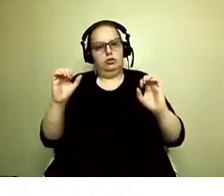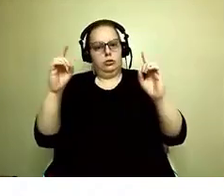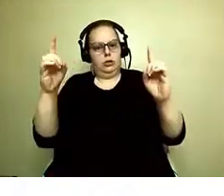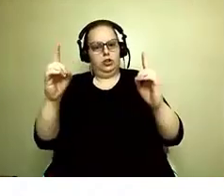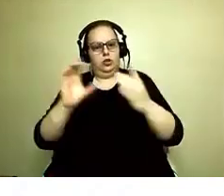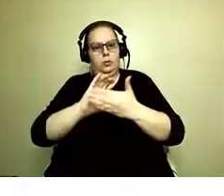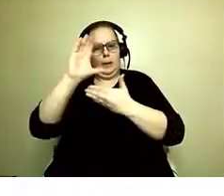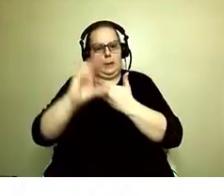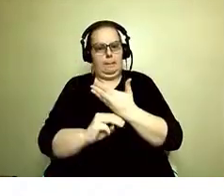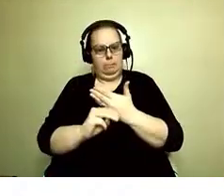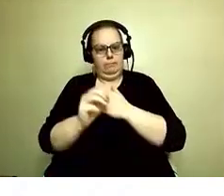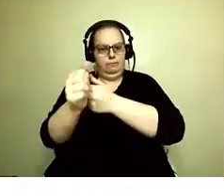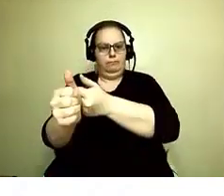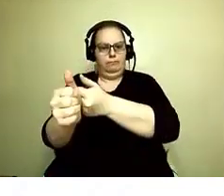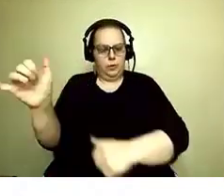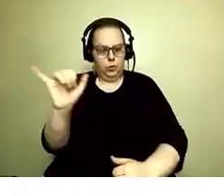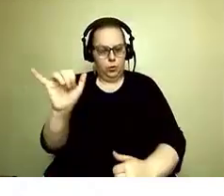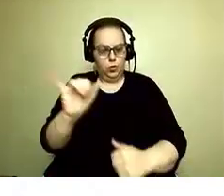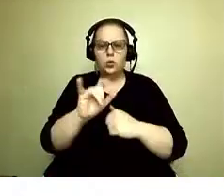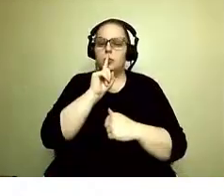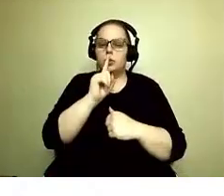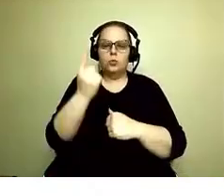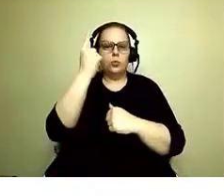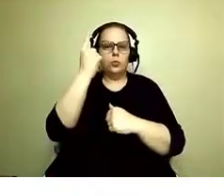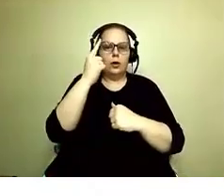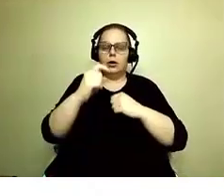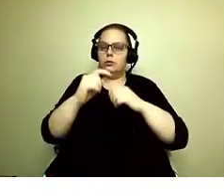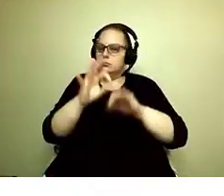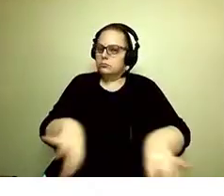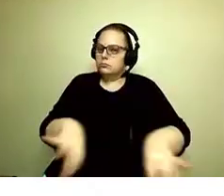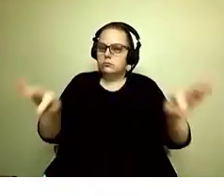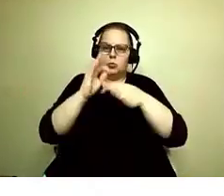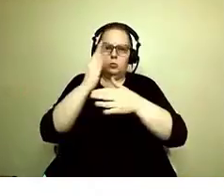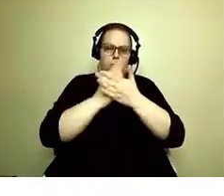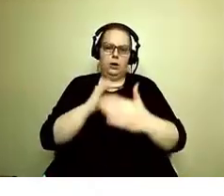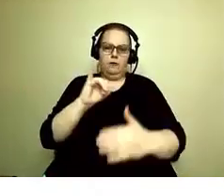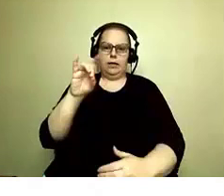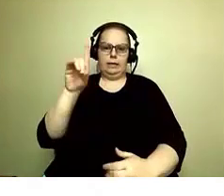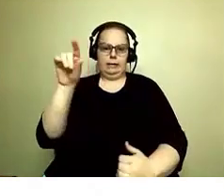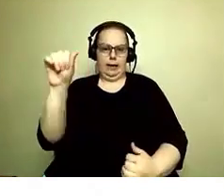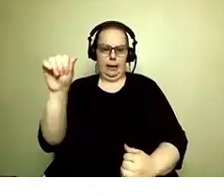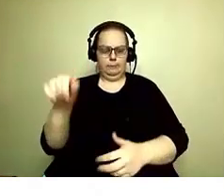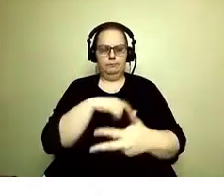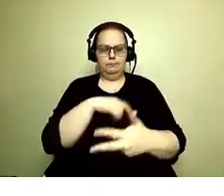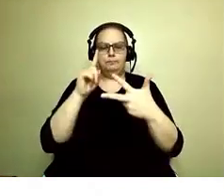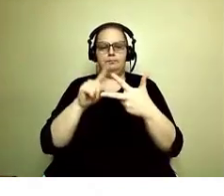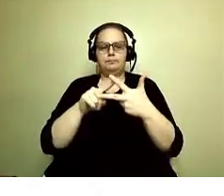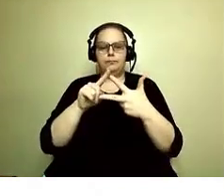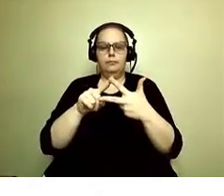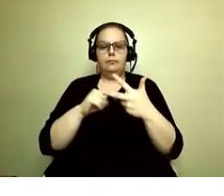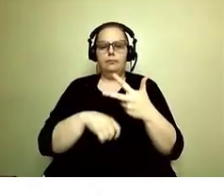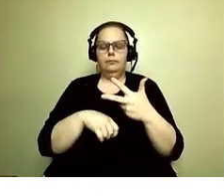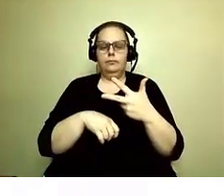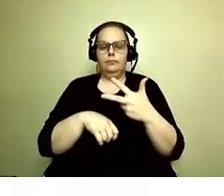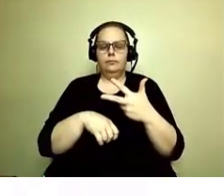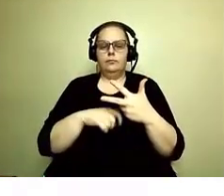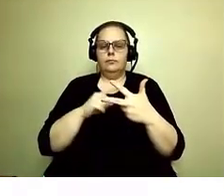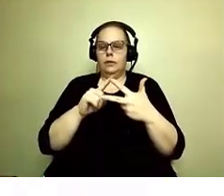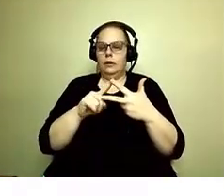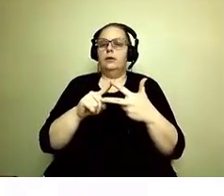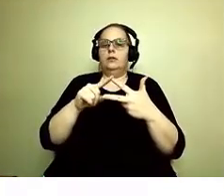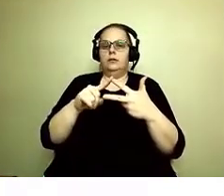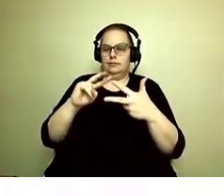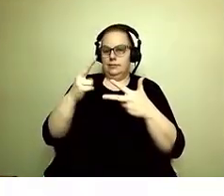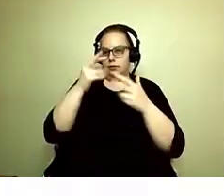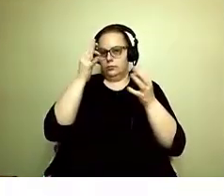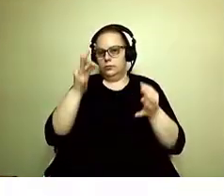curriculum. So that is, one really foundation piece of IDEA. The next is, placement decisions